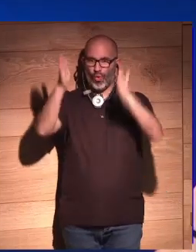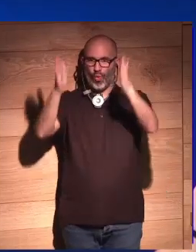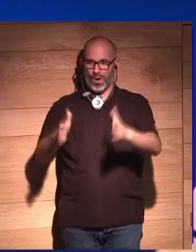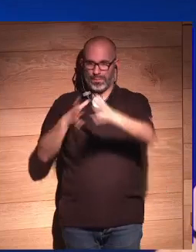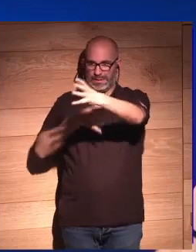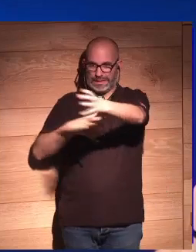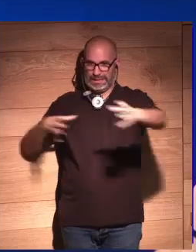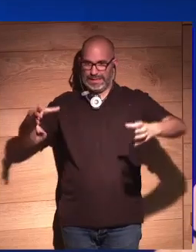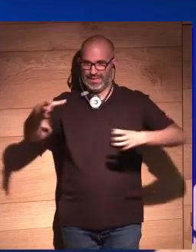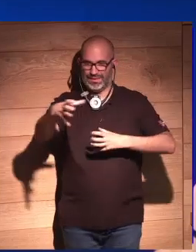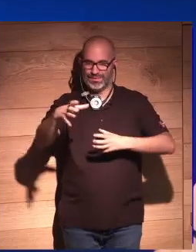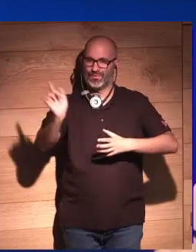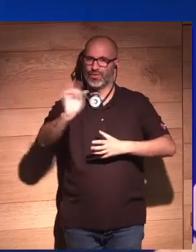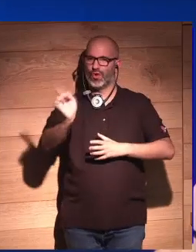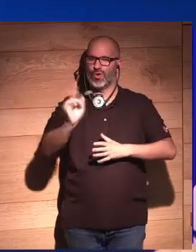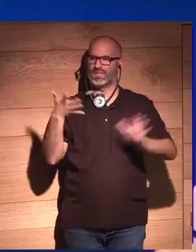to watch yourself